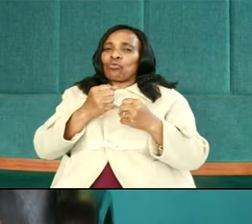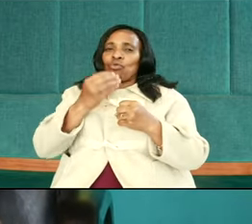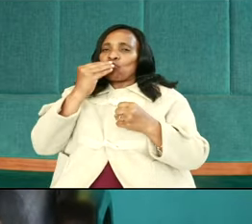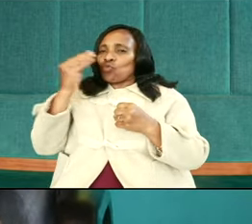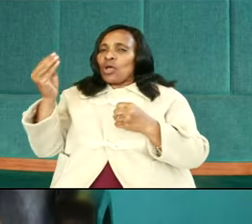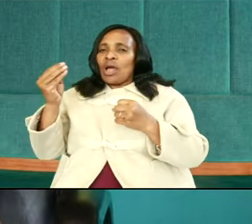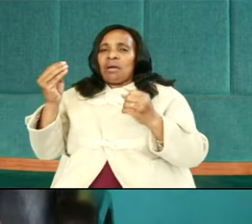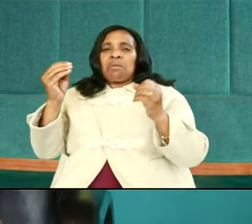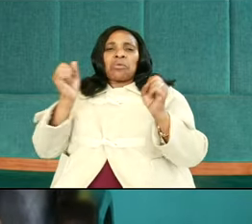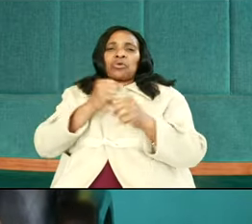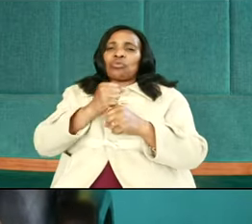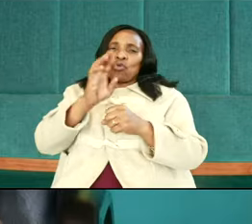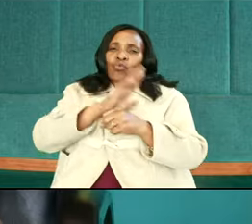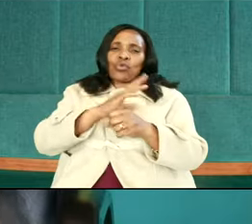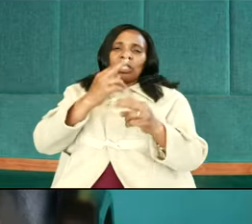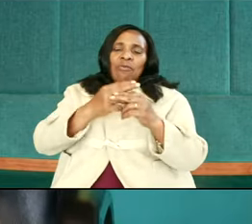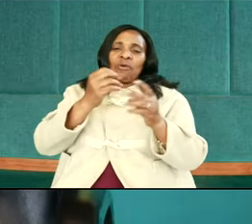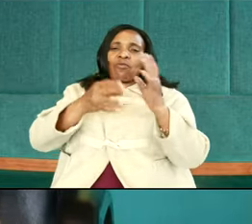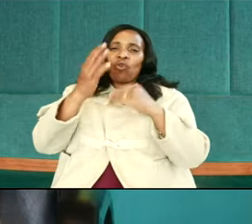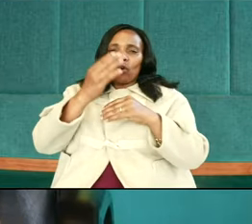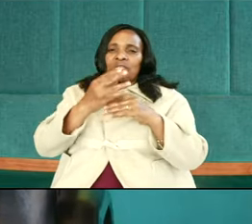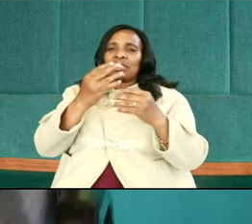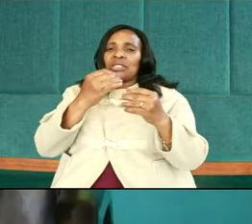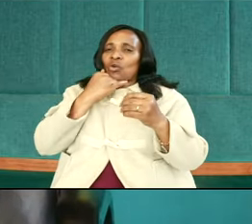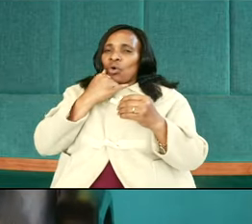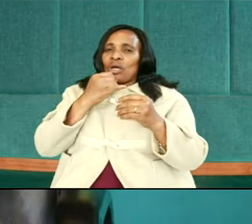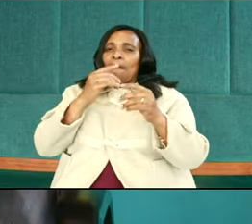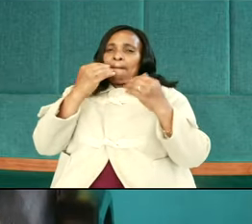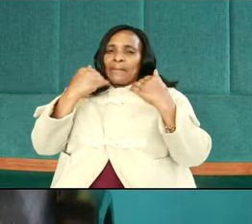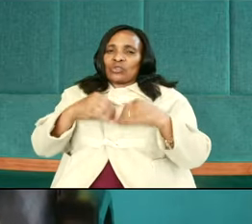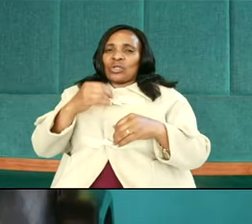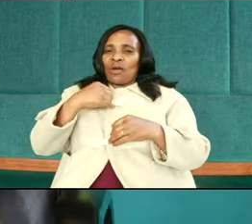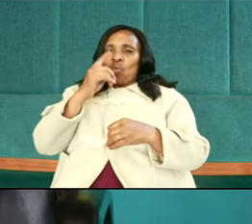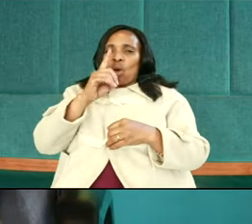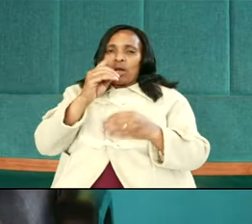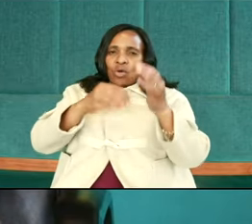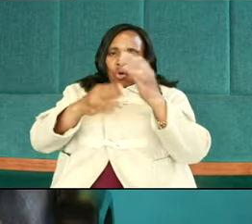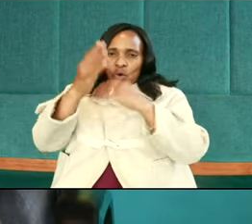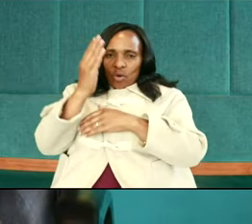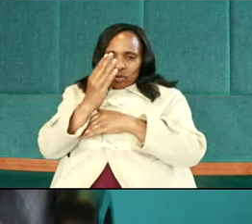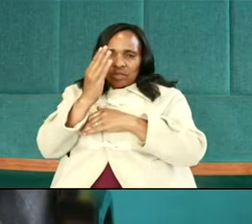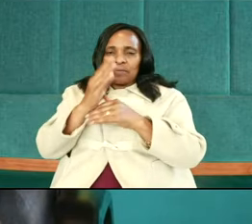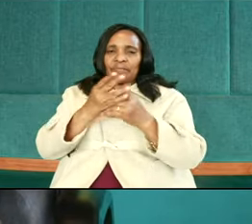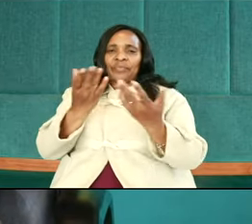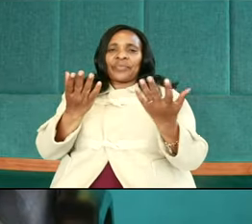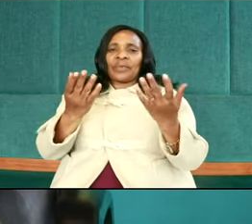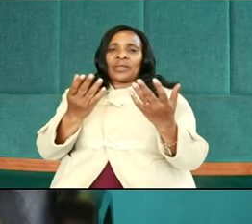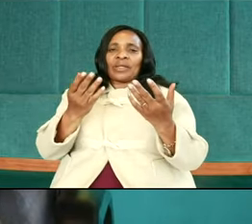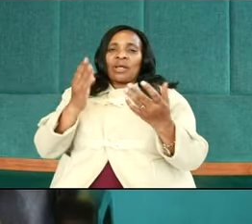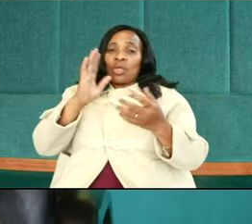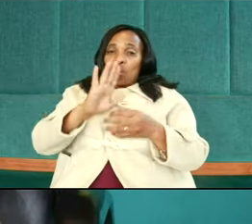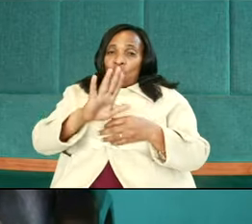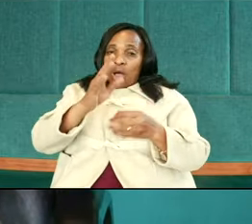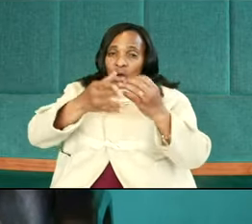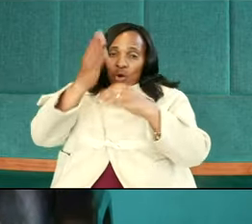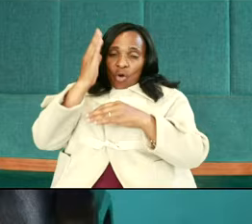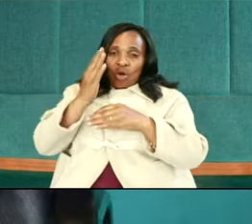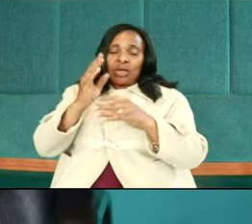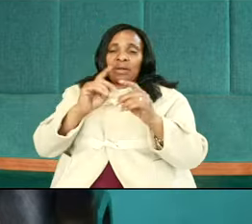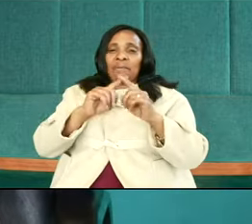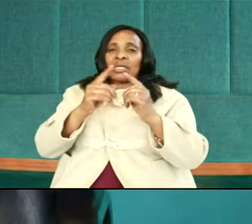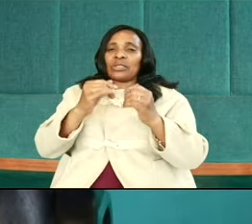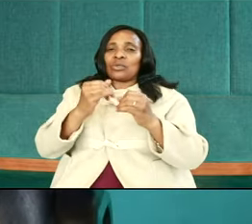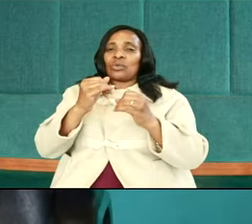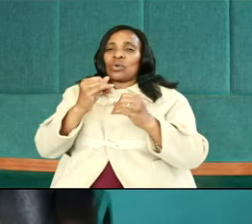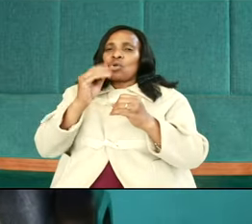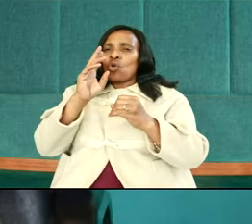the name of God in vain. This person has one God, may not be your God, but he has one God, has no idols,